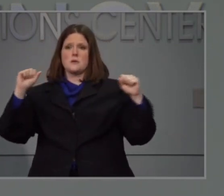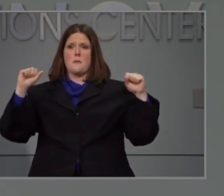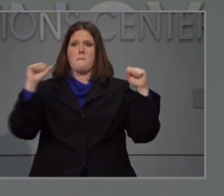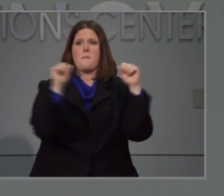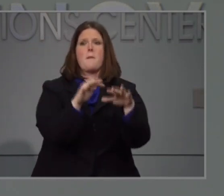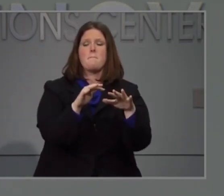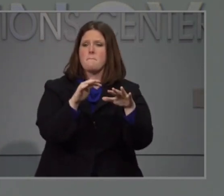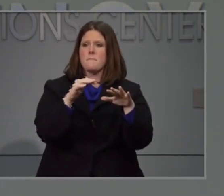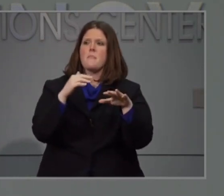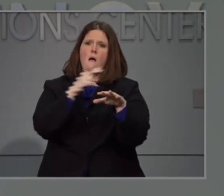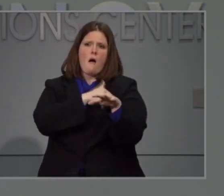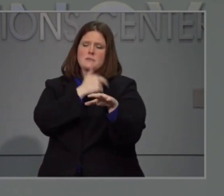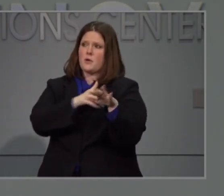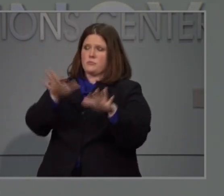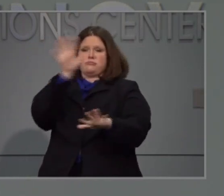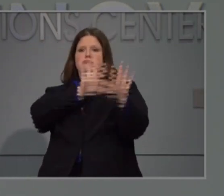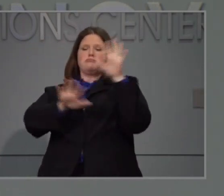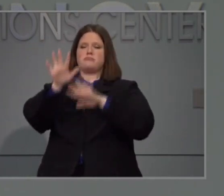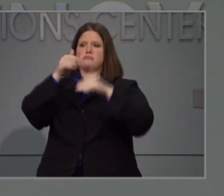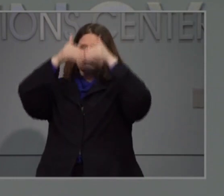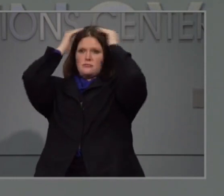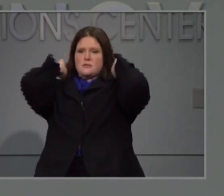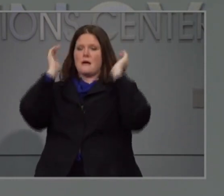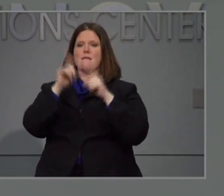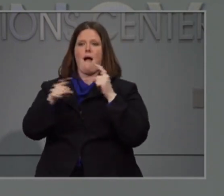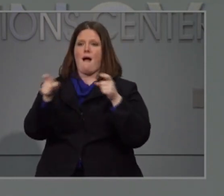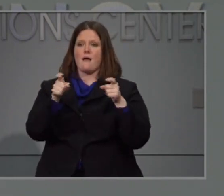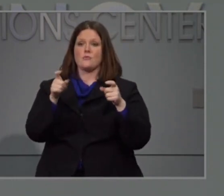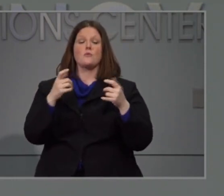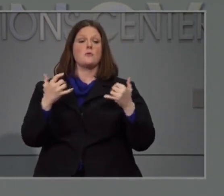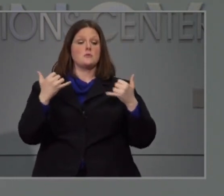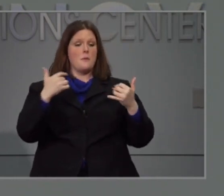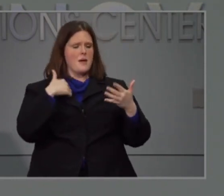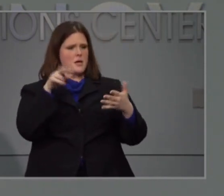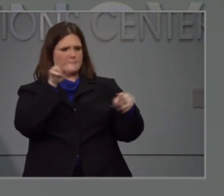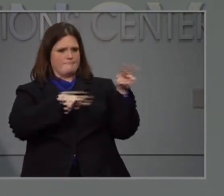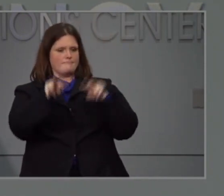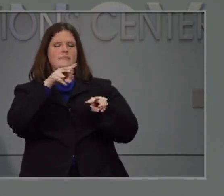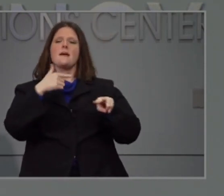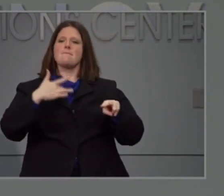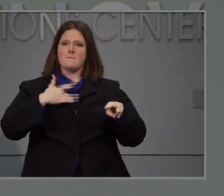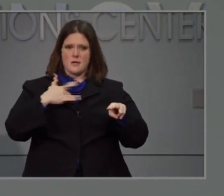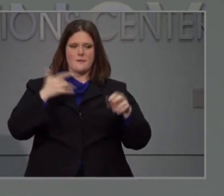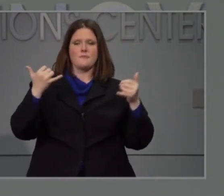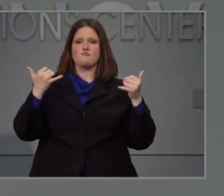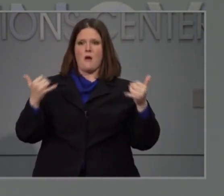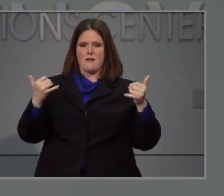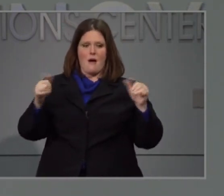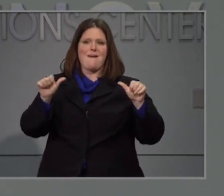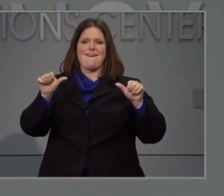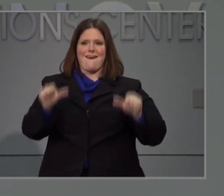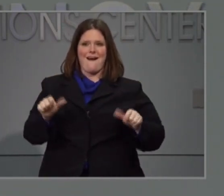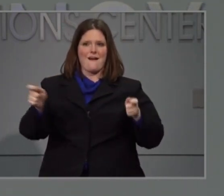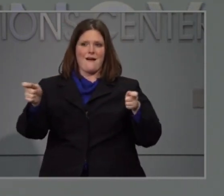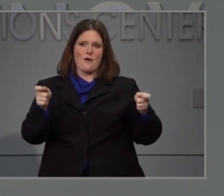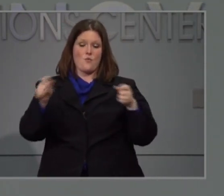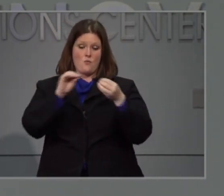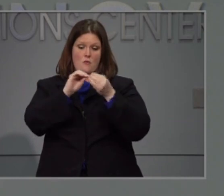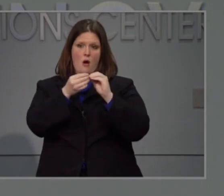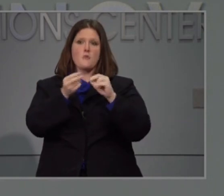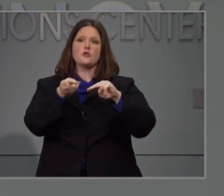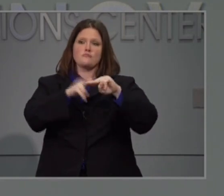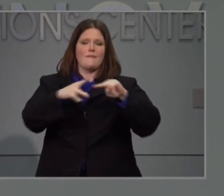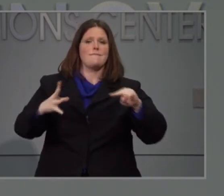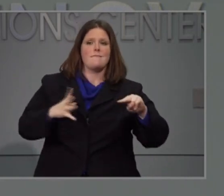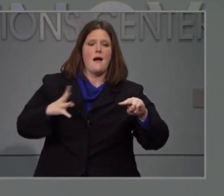of capacity in our hospital system. So that's why I feel confident saying these are largely stable as we look at those